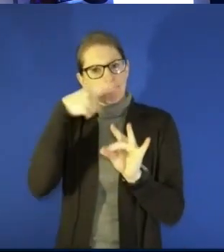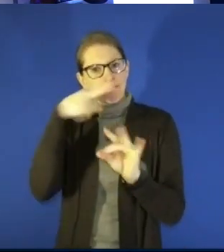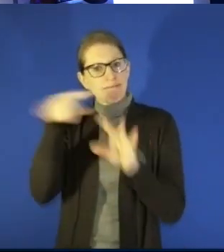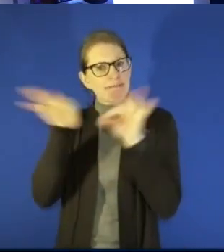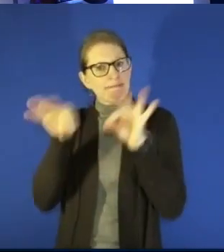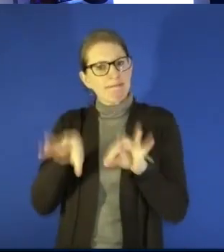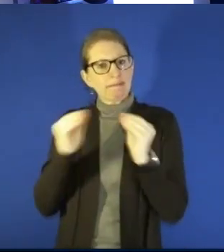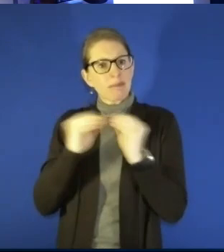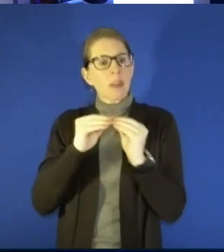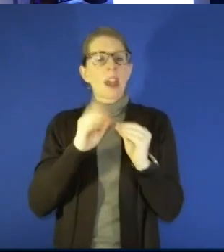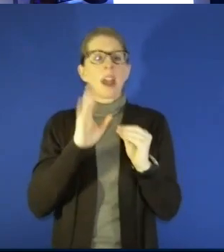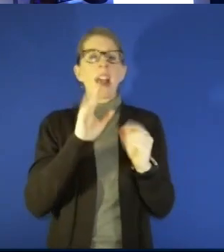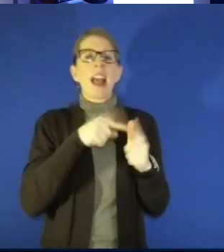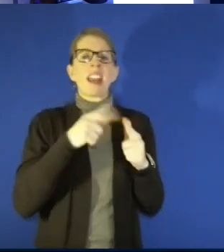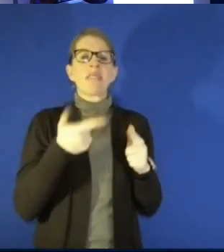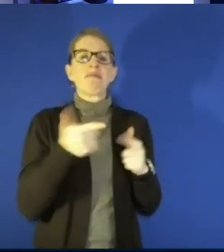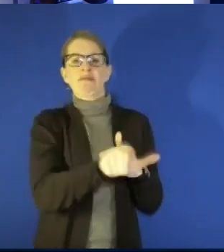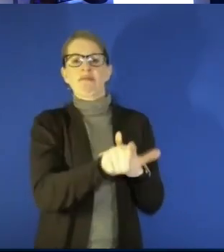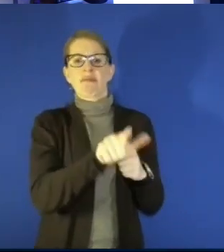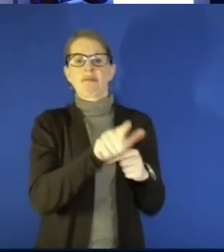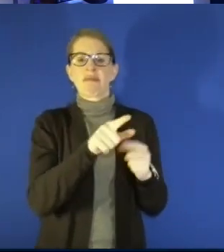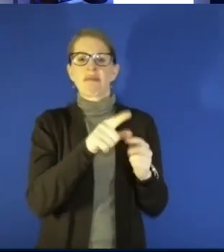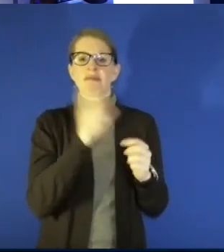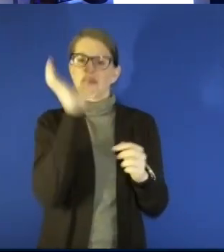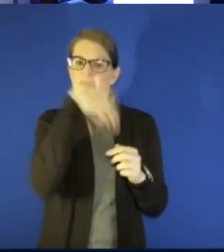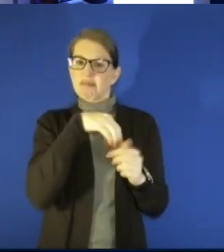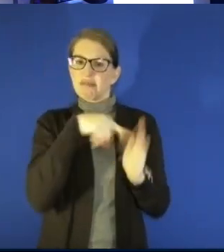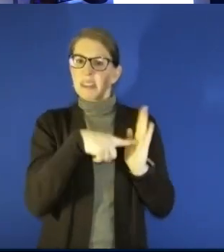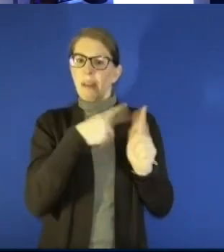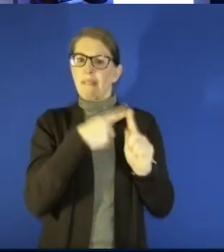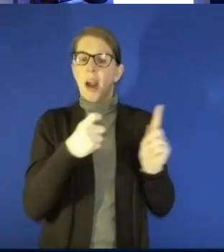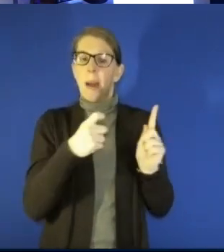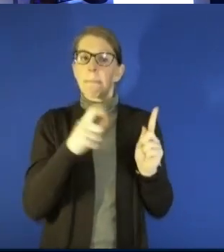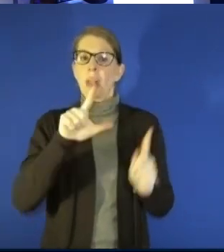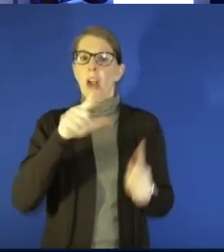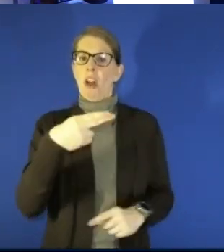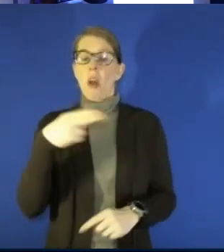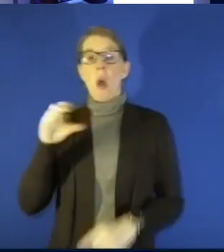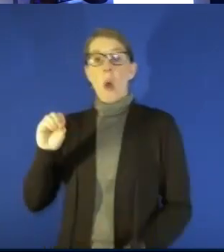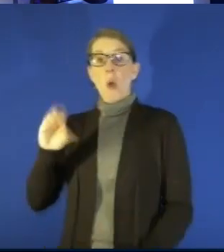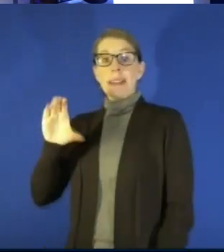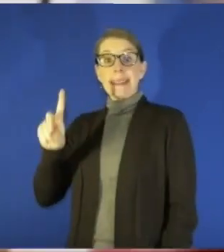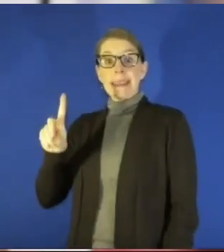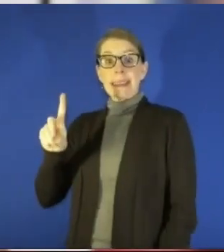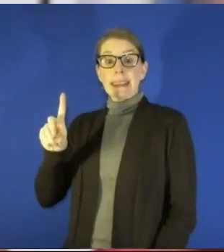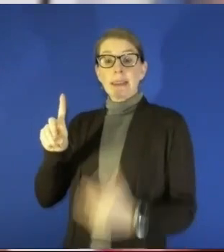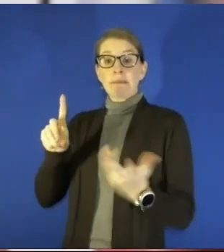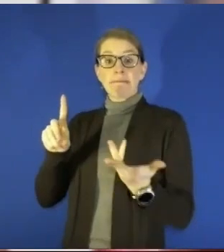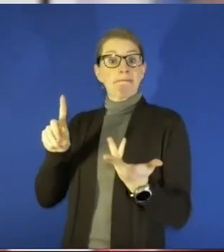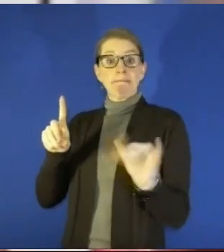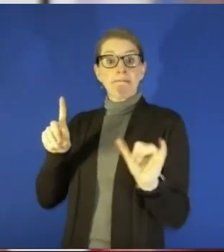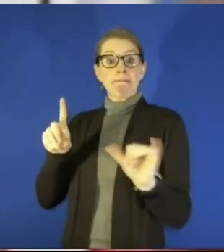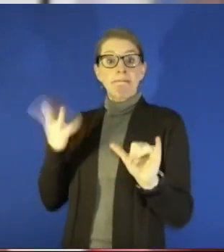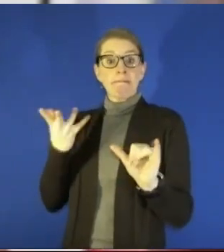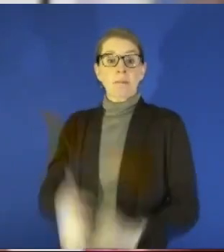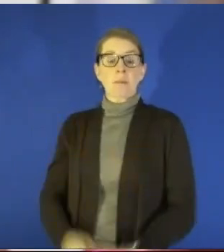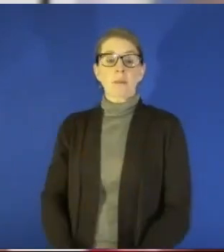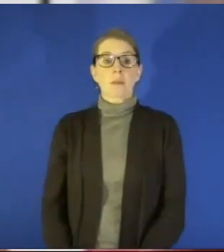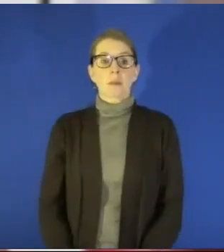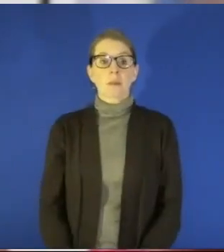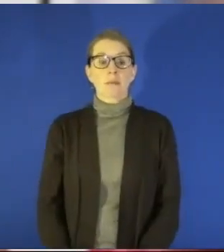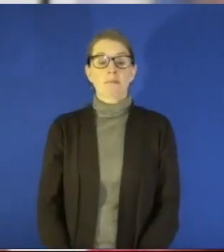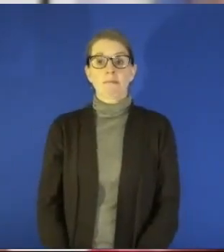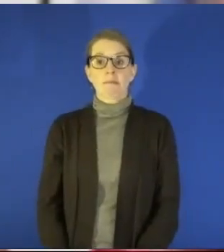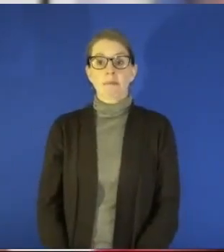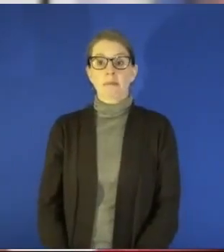want to talk about some unusual symptoms that you're hearing from long haulers. What was the OCD like? So I more likely than not